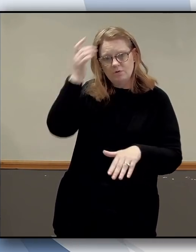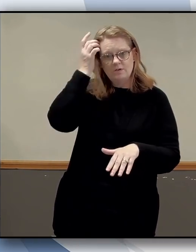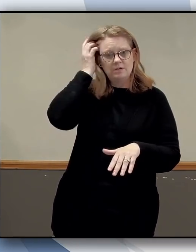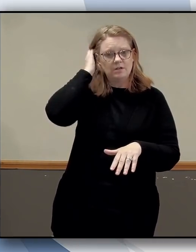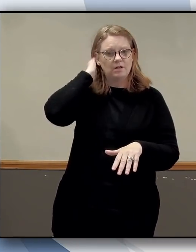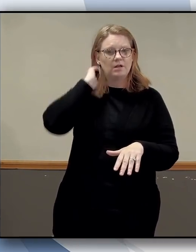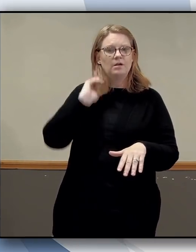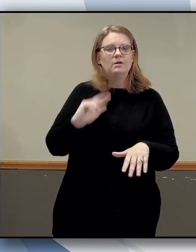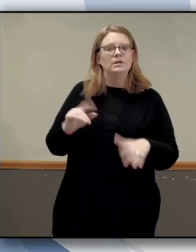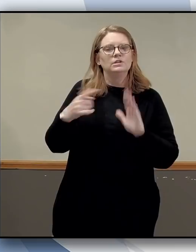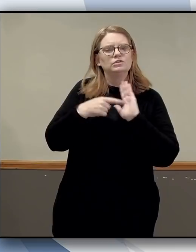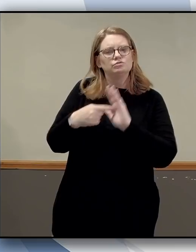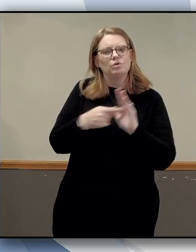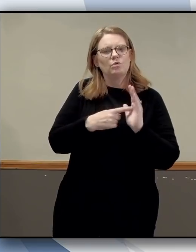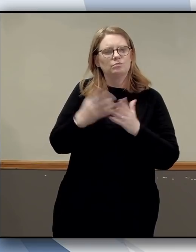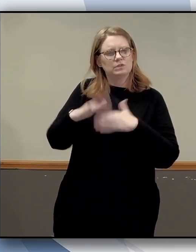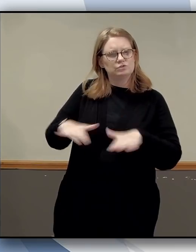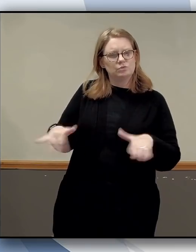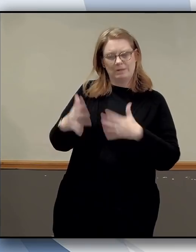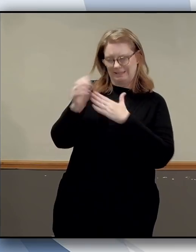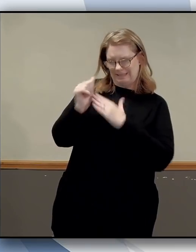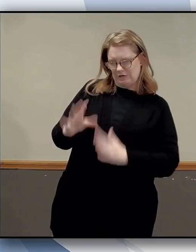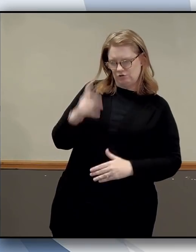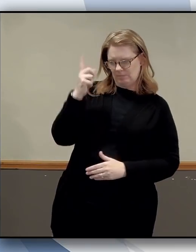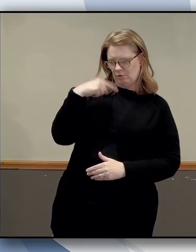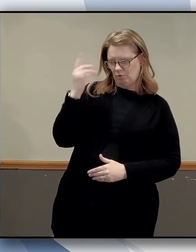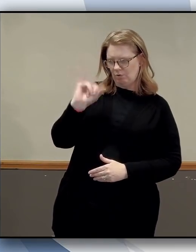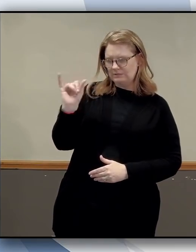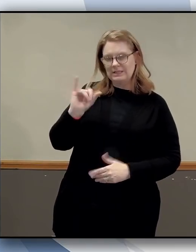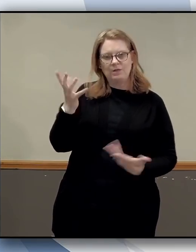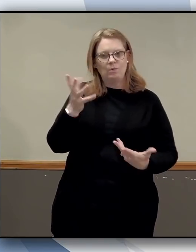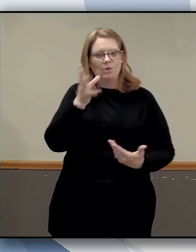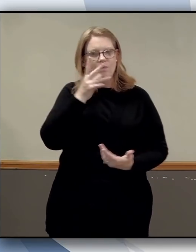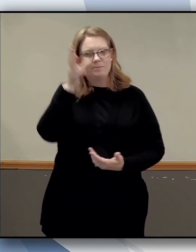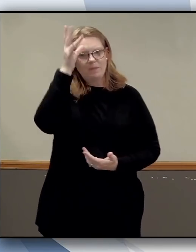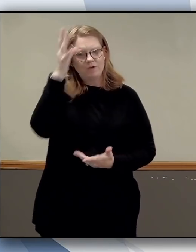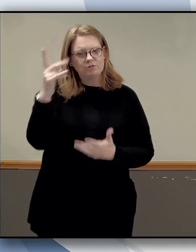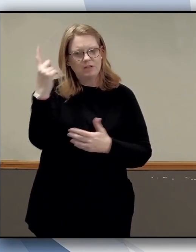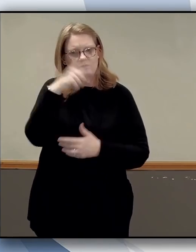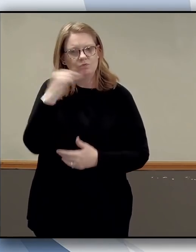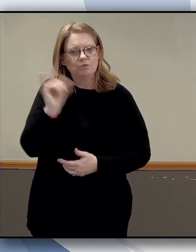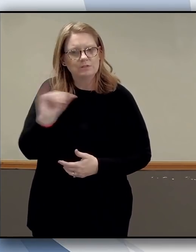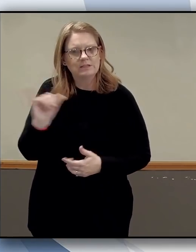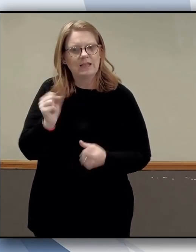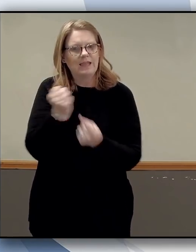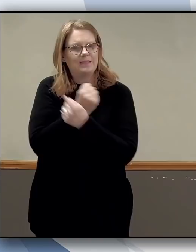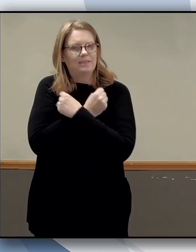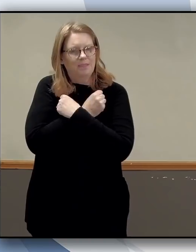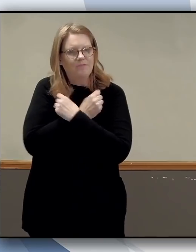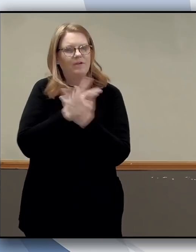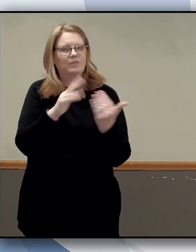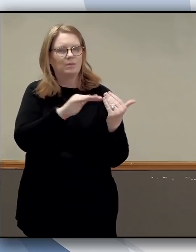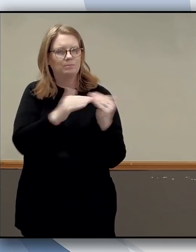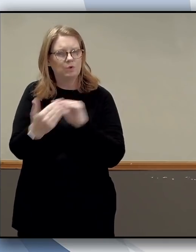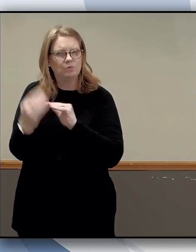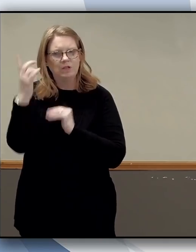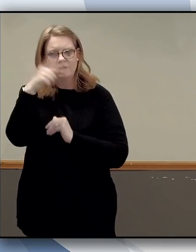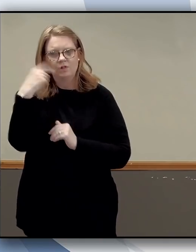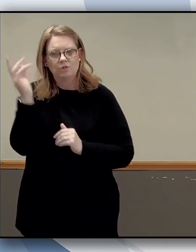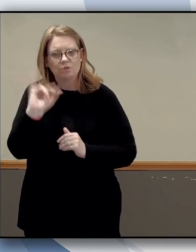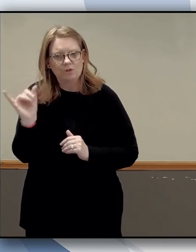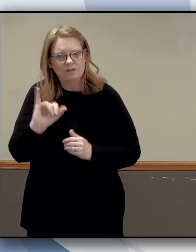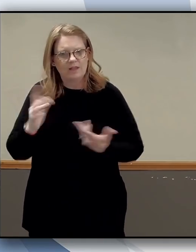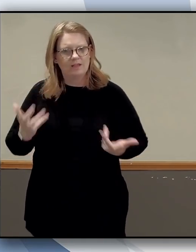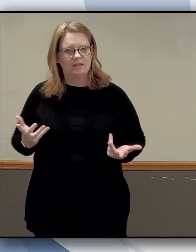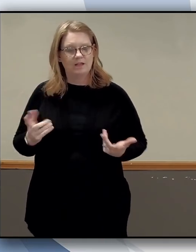what leadership looks like, what parenting looks like, and what love of community looks like. And we have an opportunity to show each